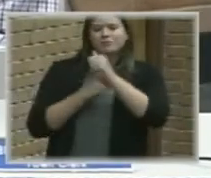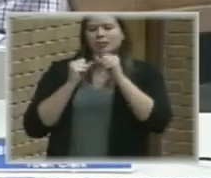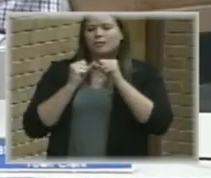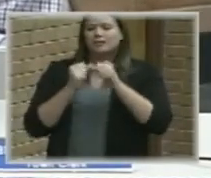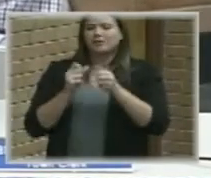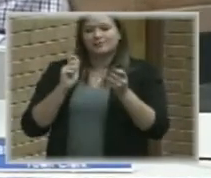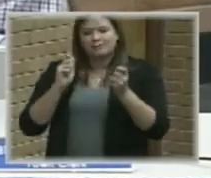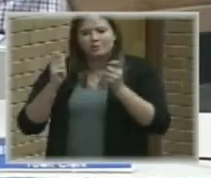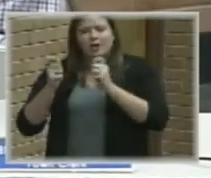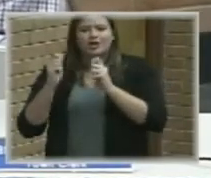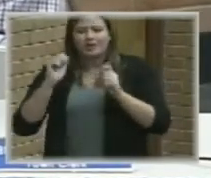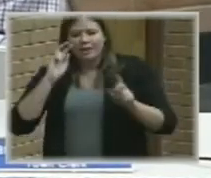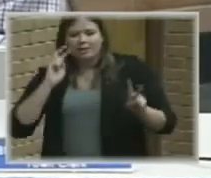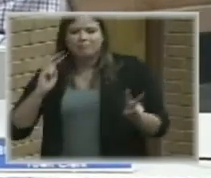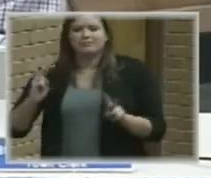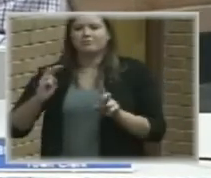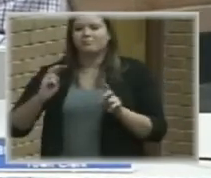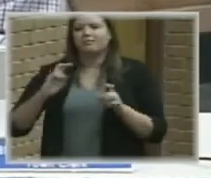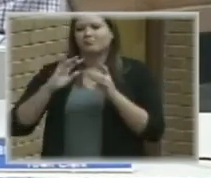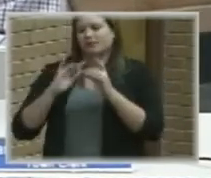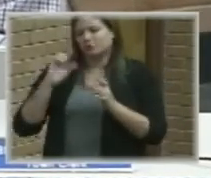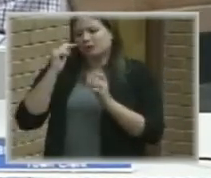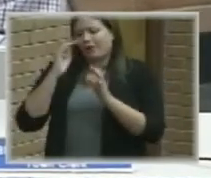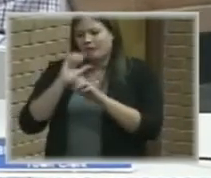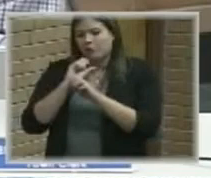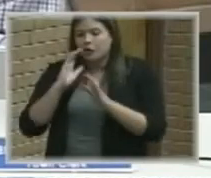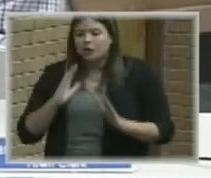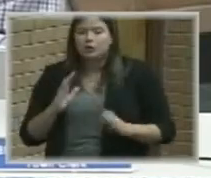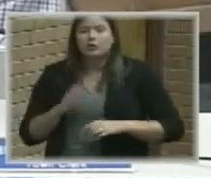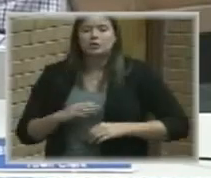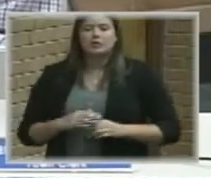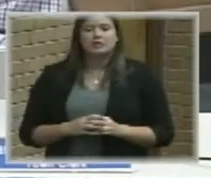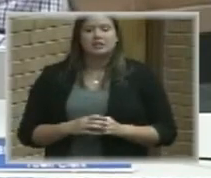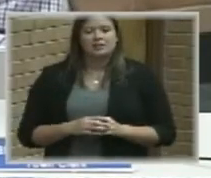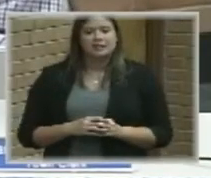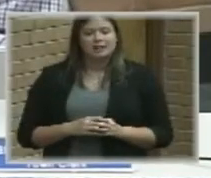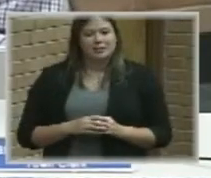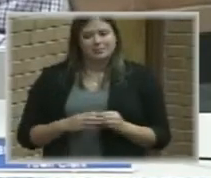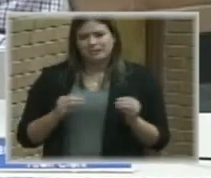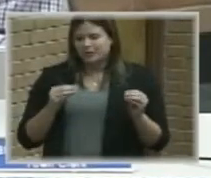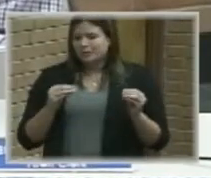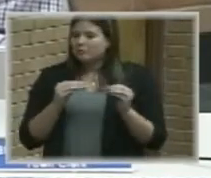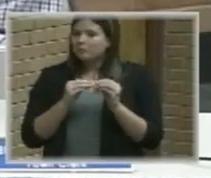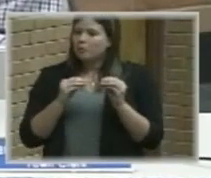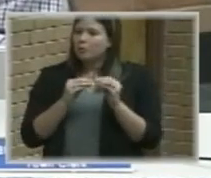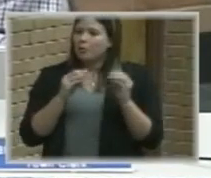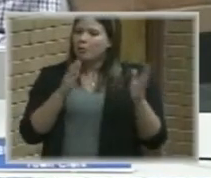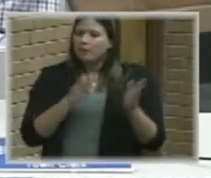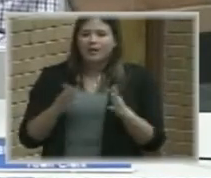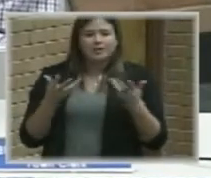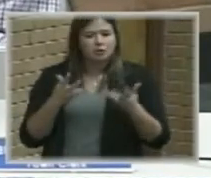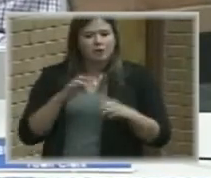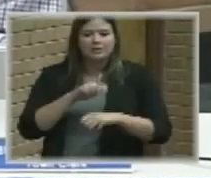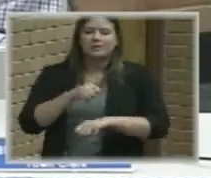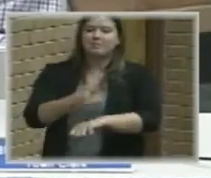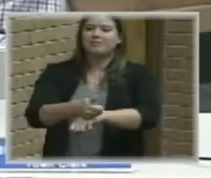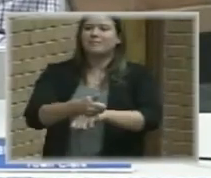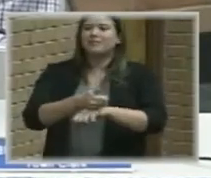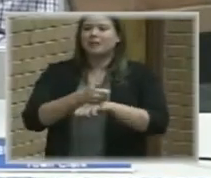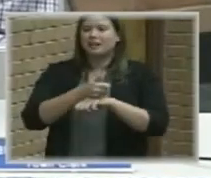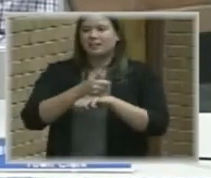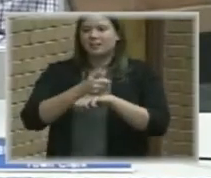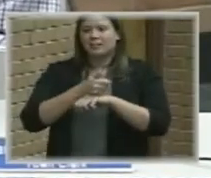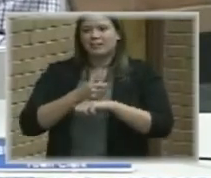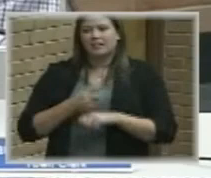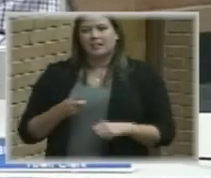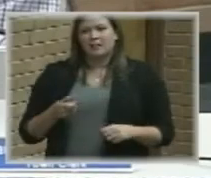go on this next chapter, and travel plans are already in place and starting very soon after he